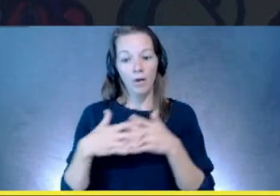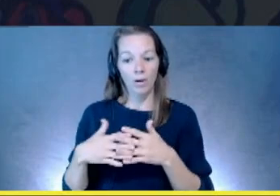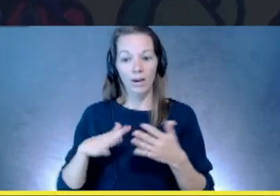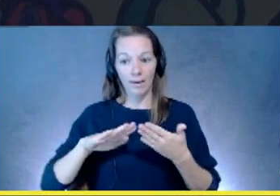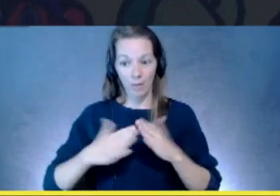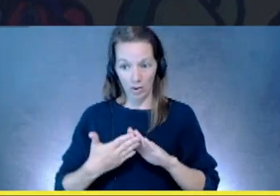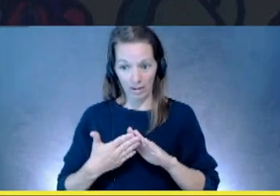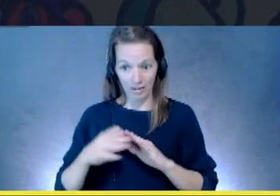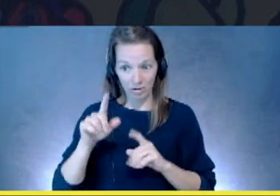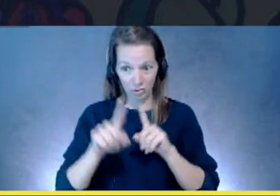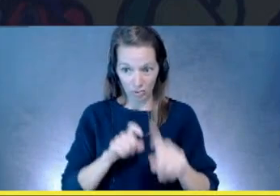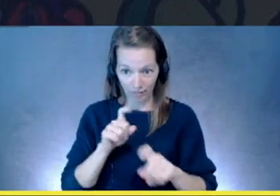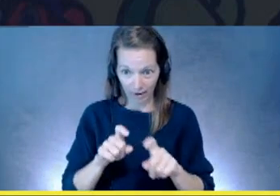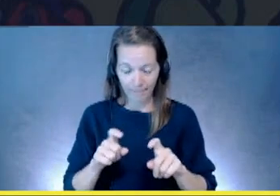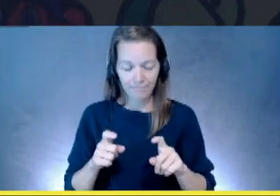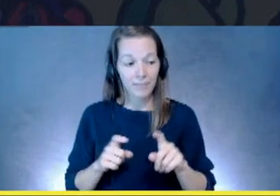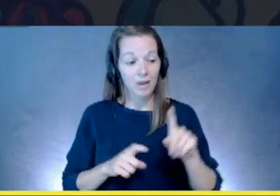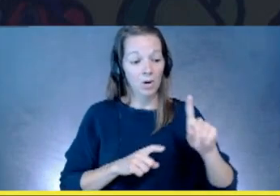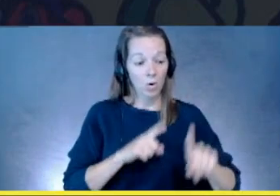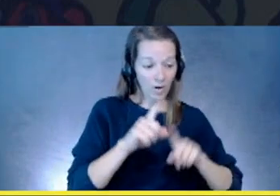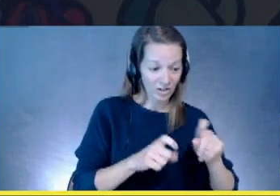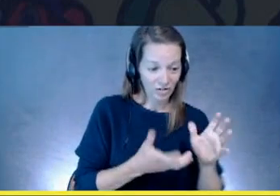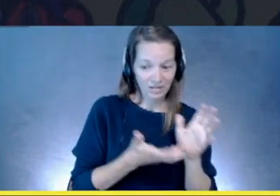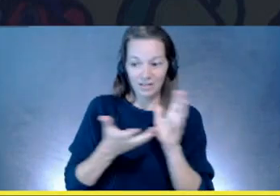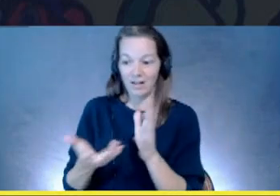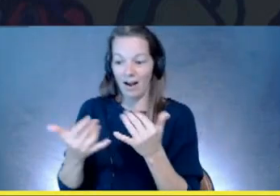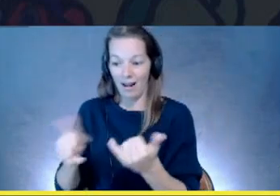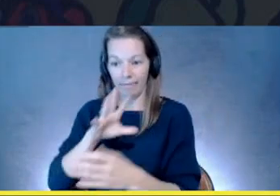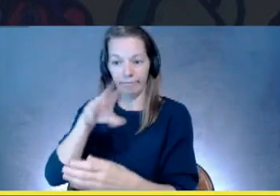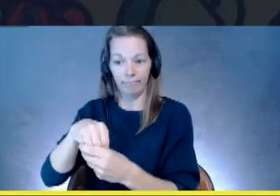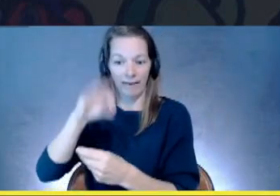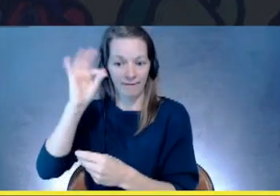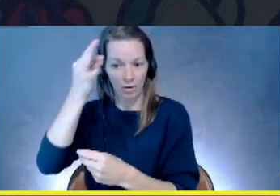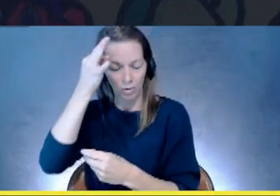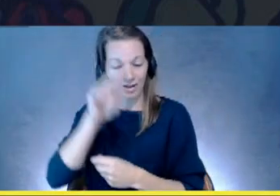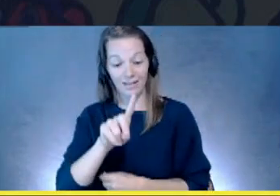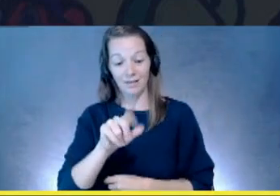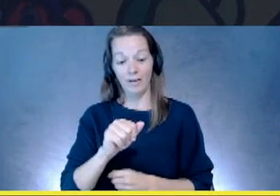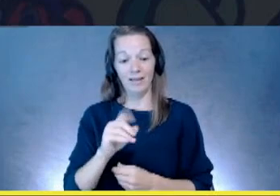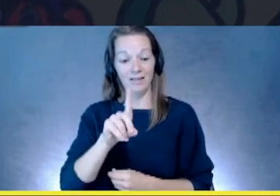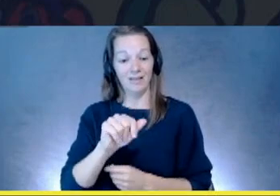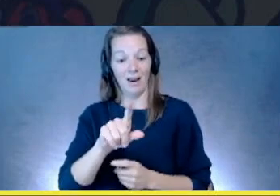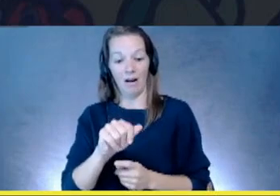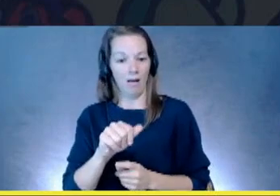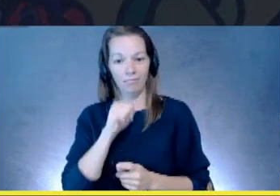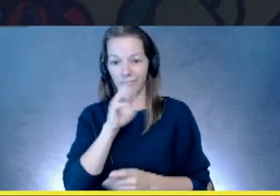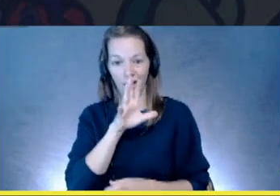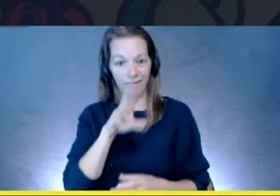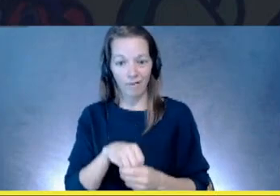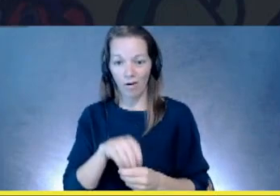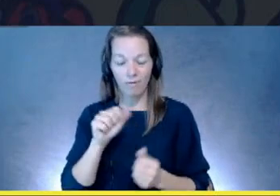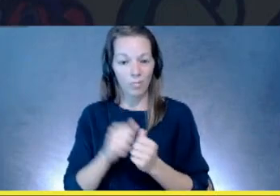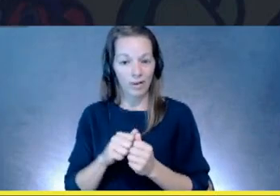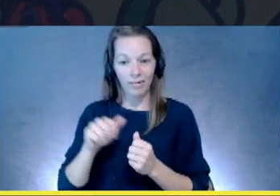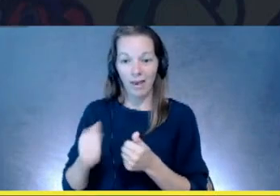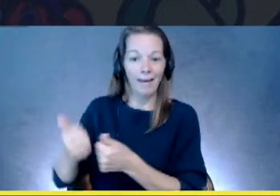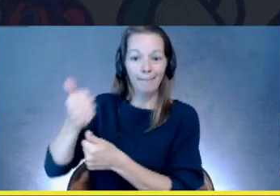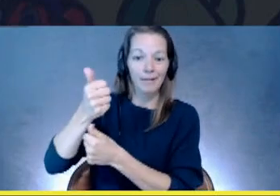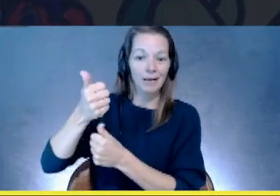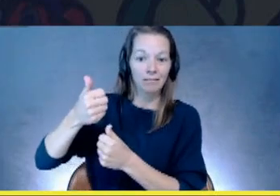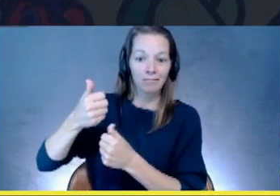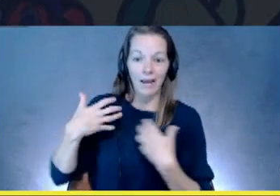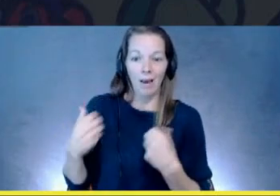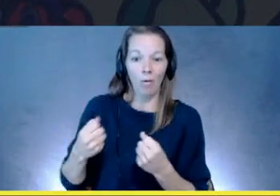these questions are now used in federal surveys, disability data are not collected in administrative health records or public health surveillance